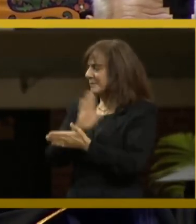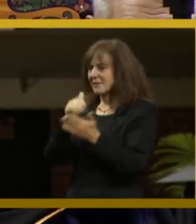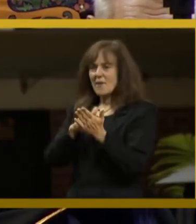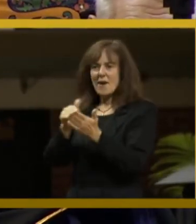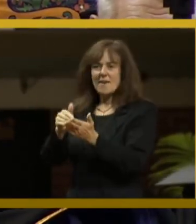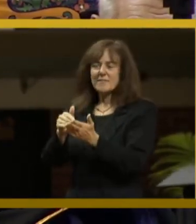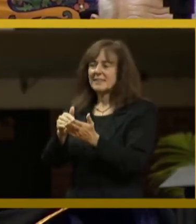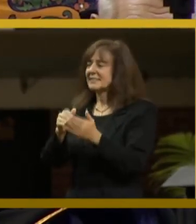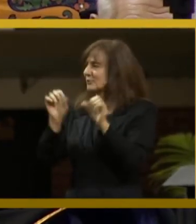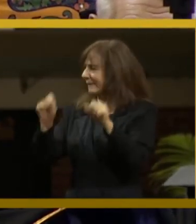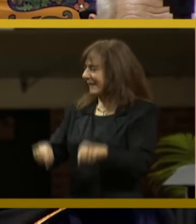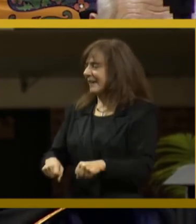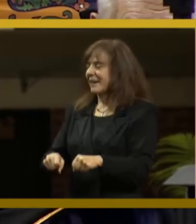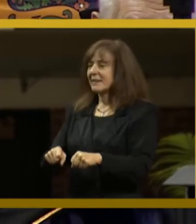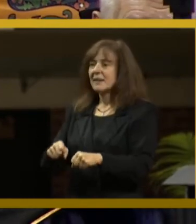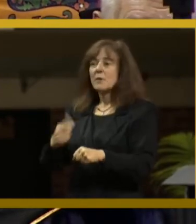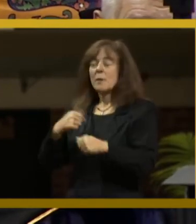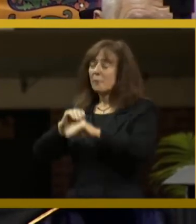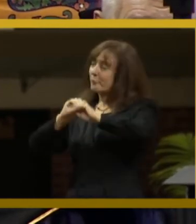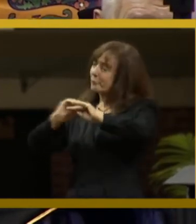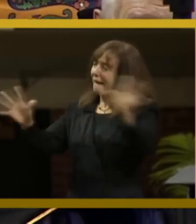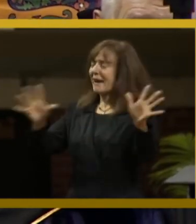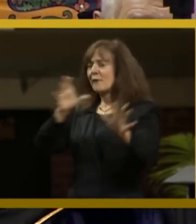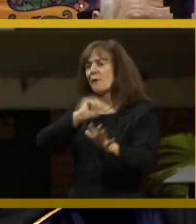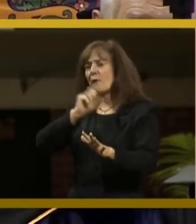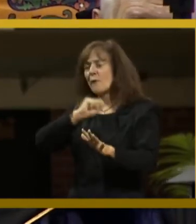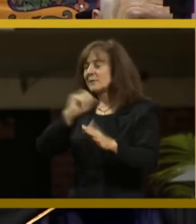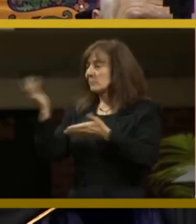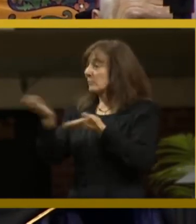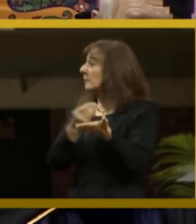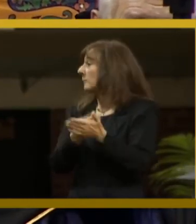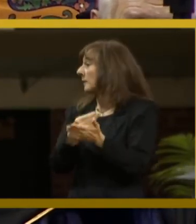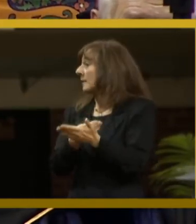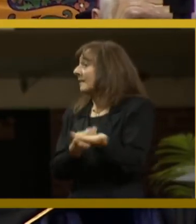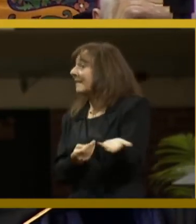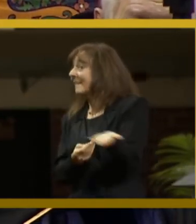often as you can, wear bright orange, bring money.